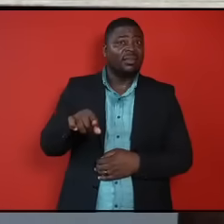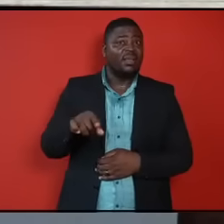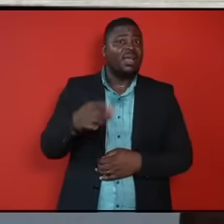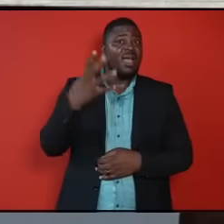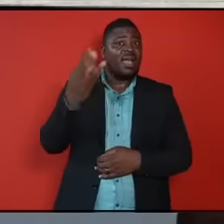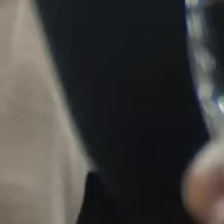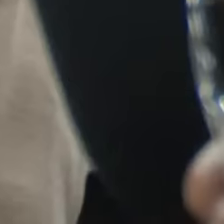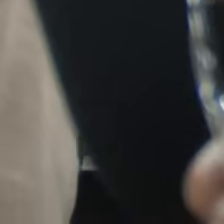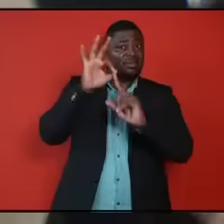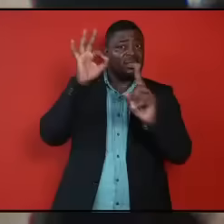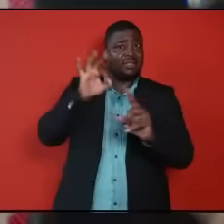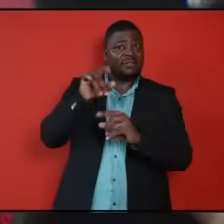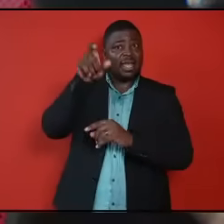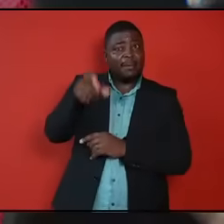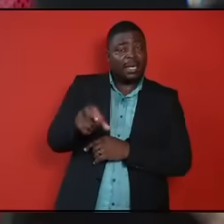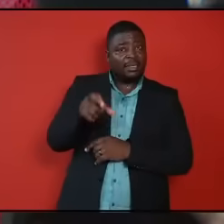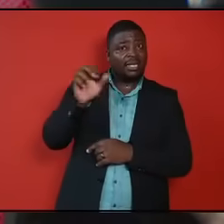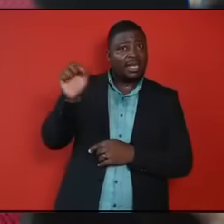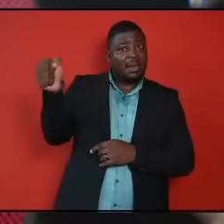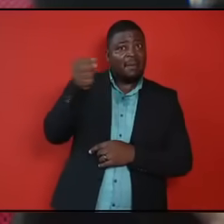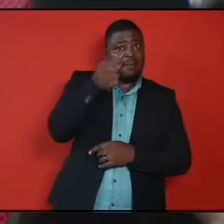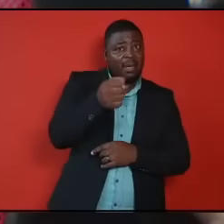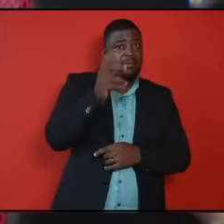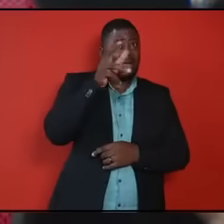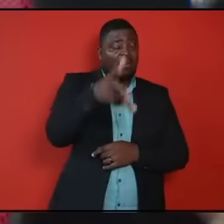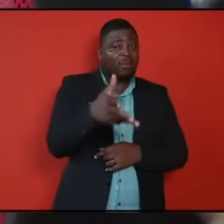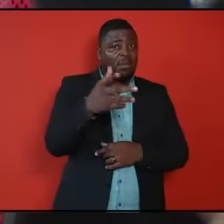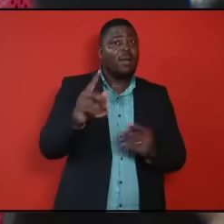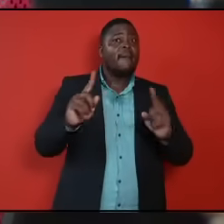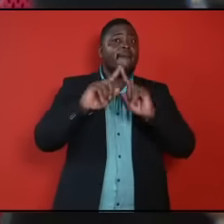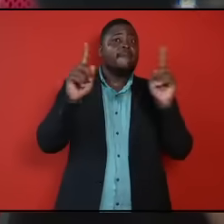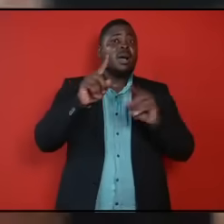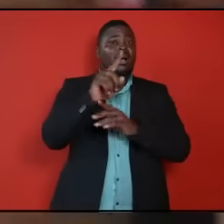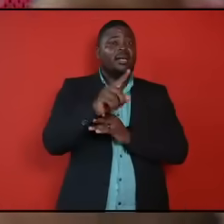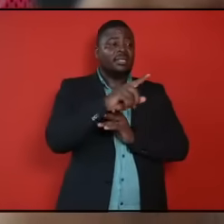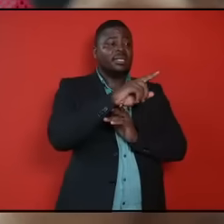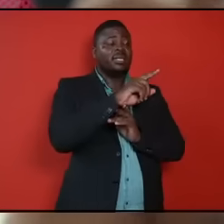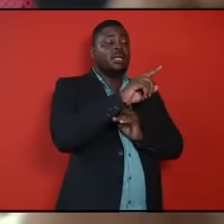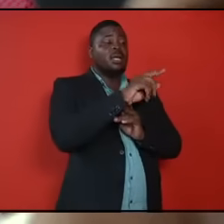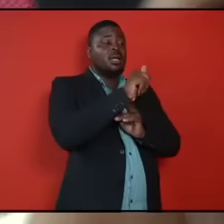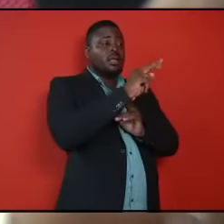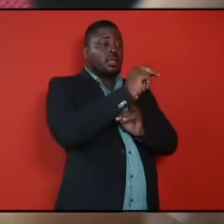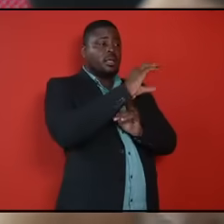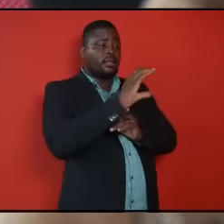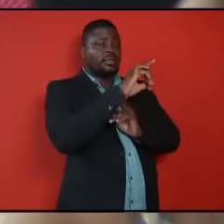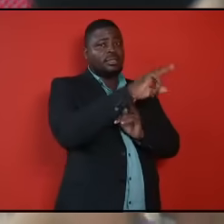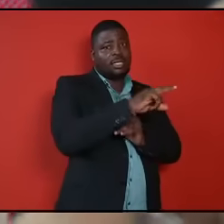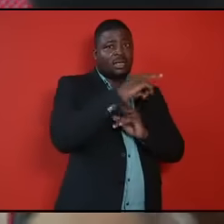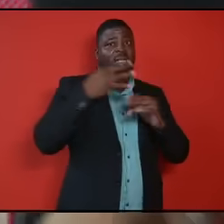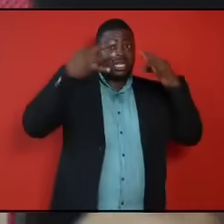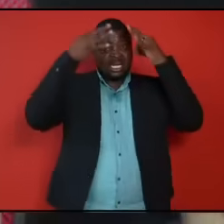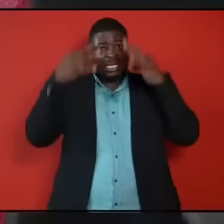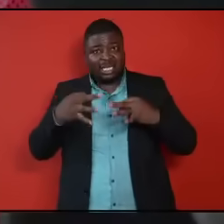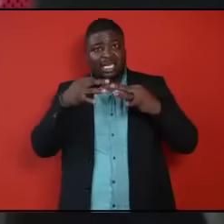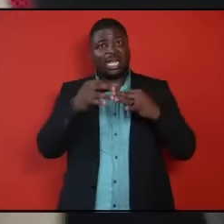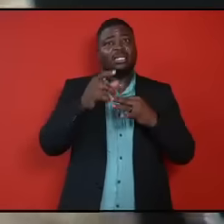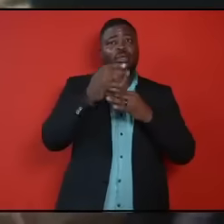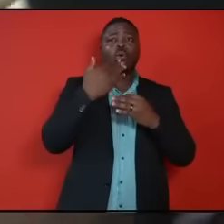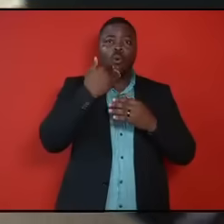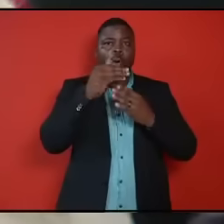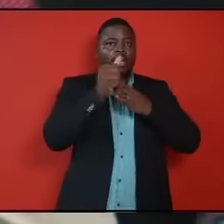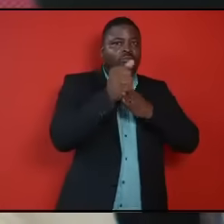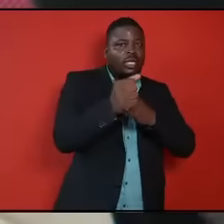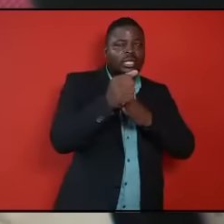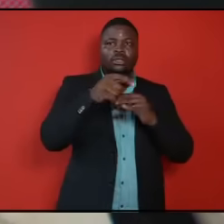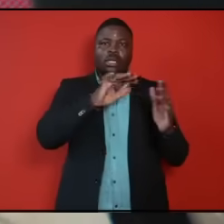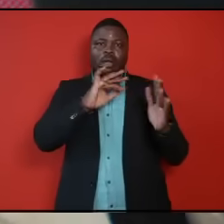Because it seems at this point that the ANC is dictating to you what to do in that coalition. We also just came from a